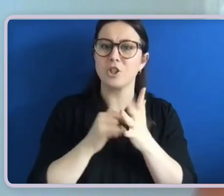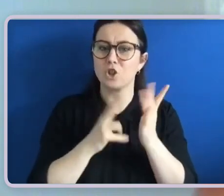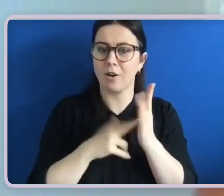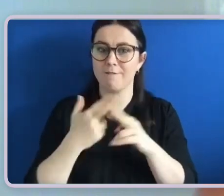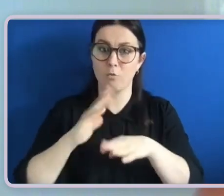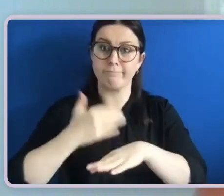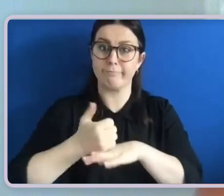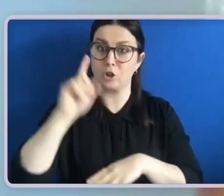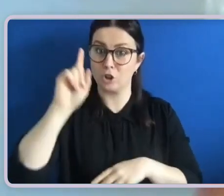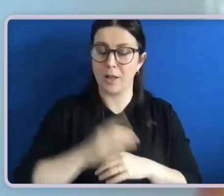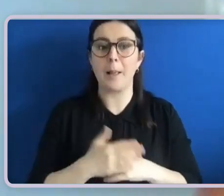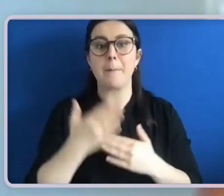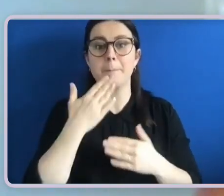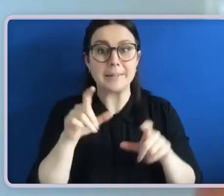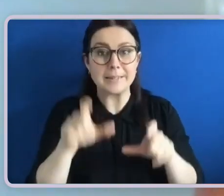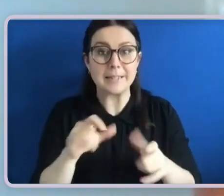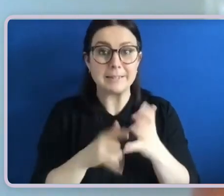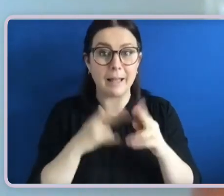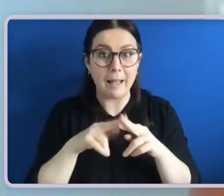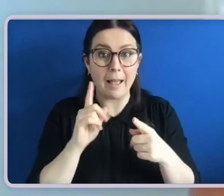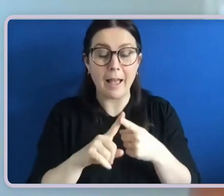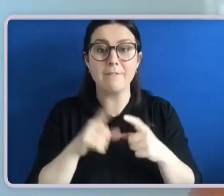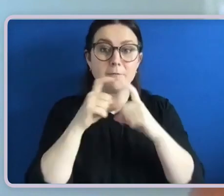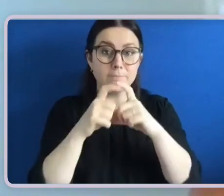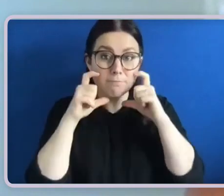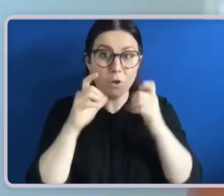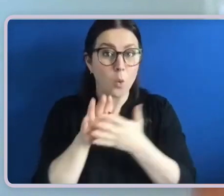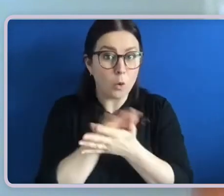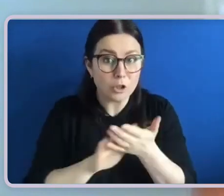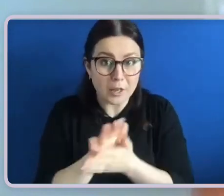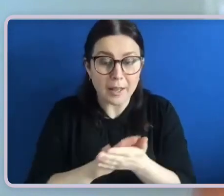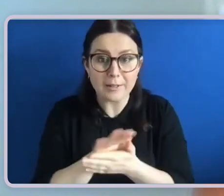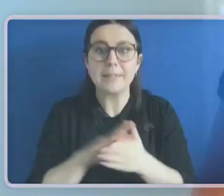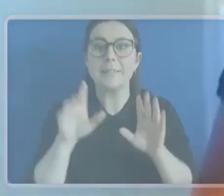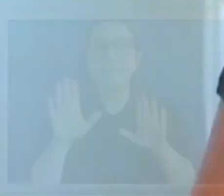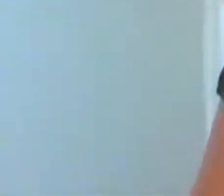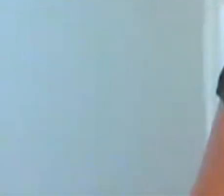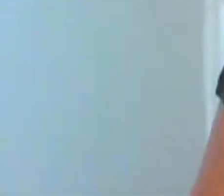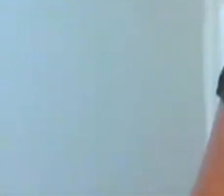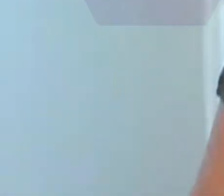Please stay safe, wear your mask, wash those hands and stay home. See you next time.